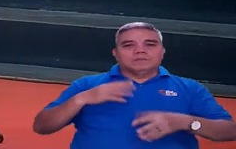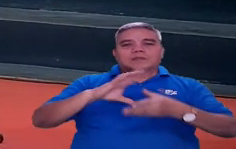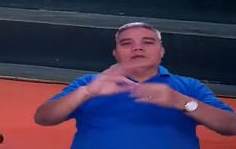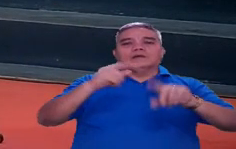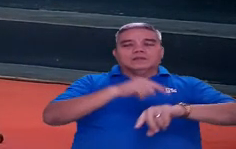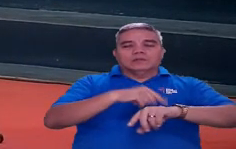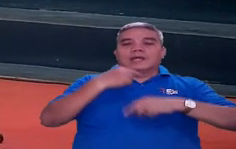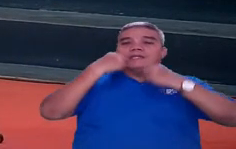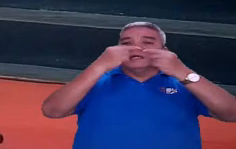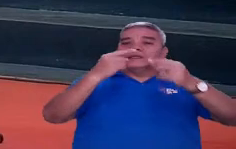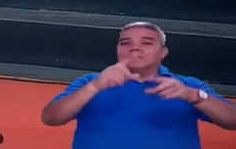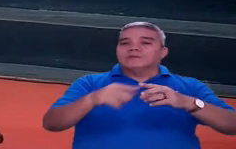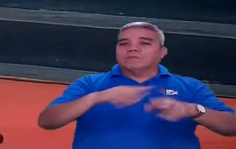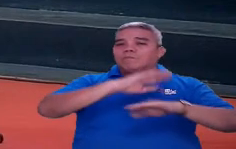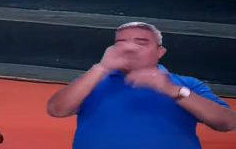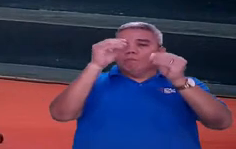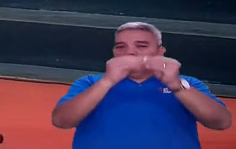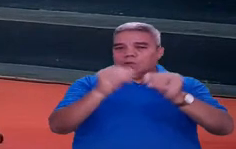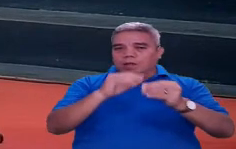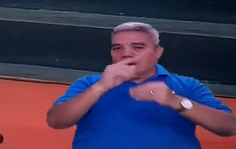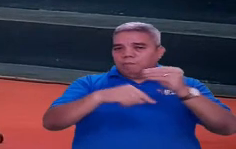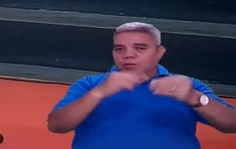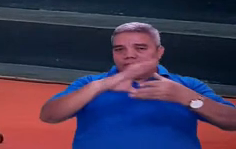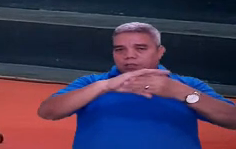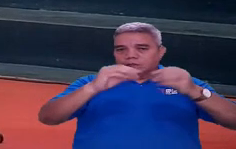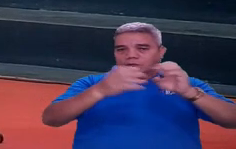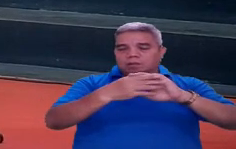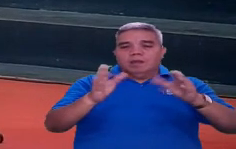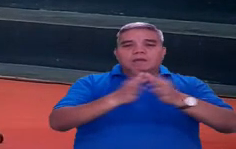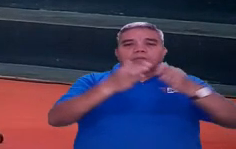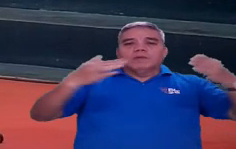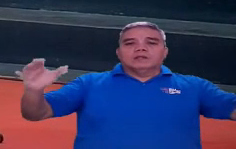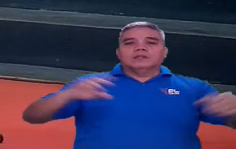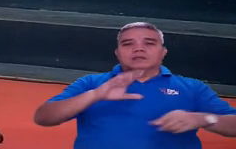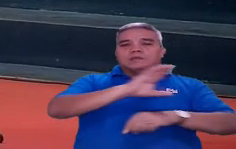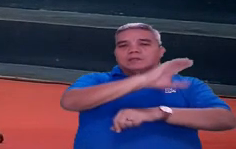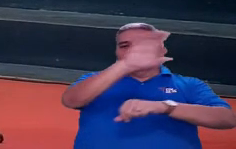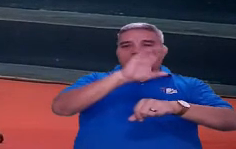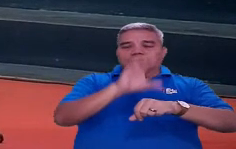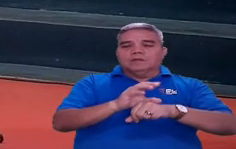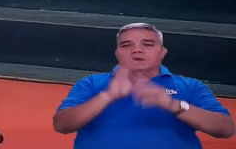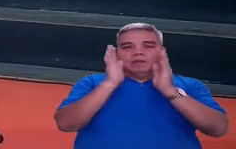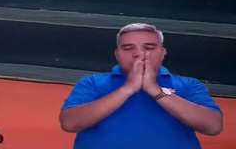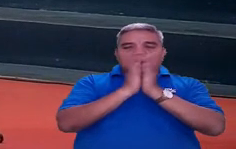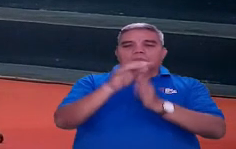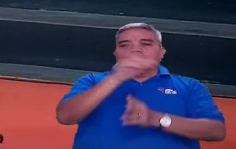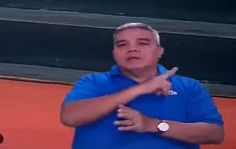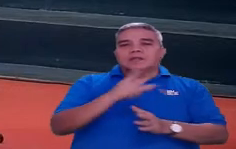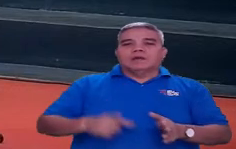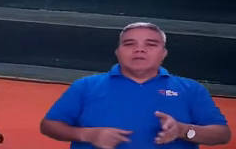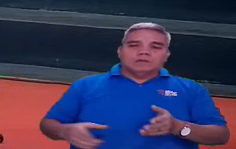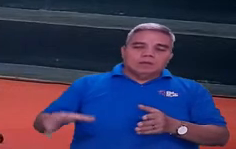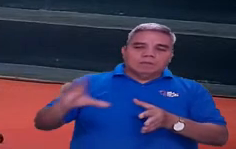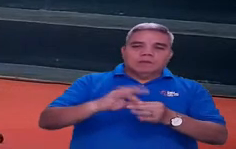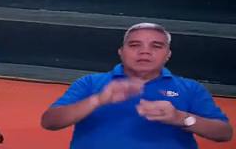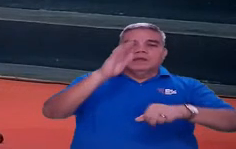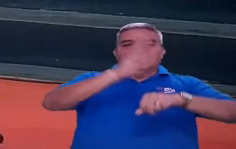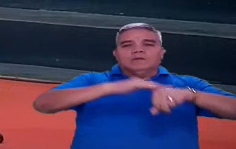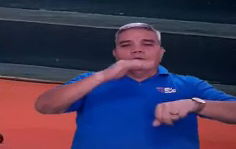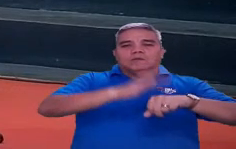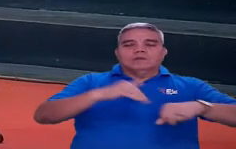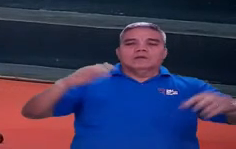of time to tell you in details the great need of this country, but I just pray that the Lord of the Harvest would